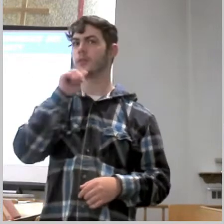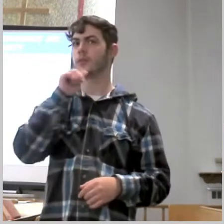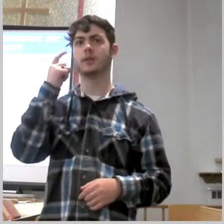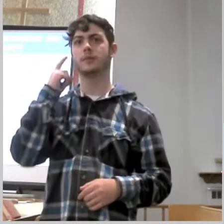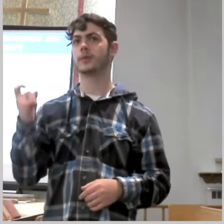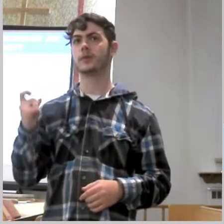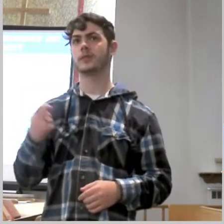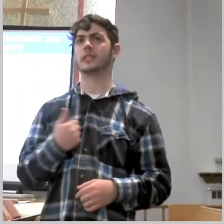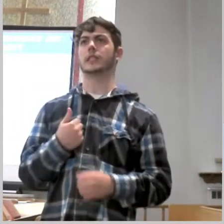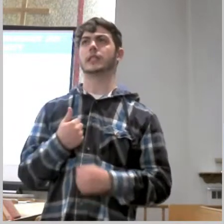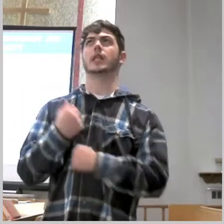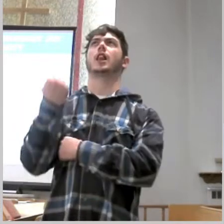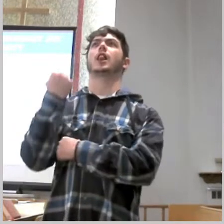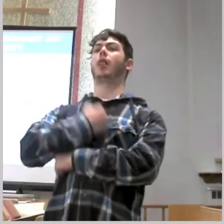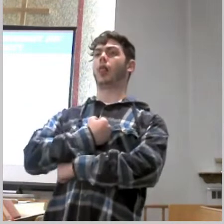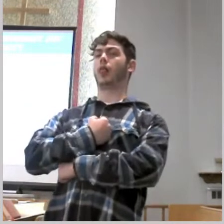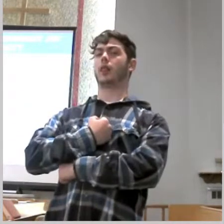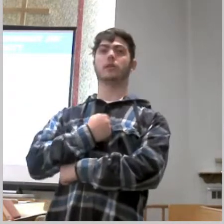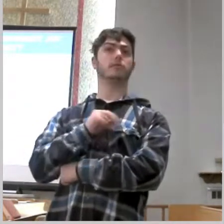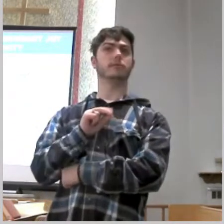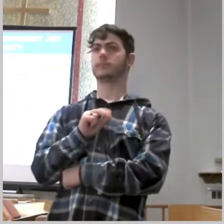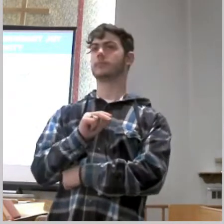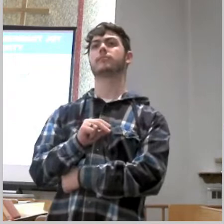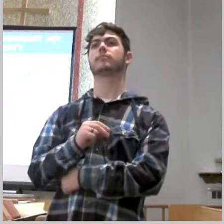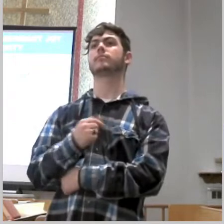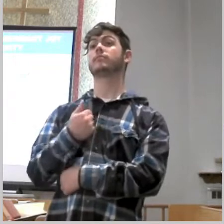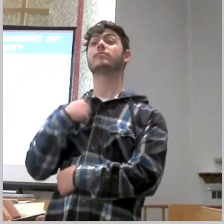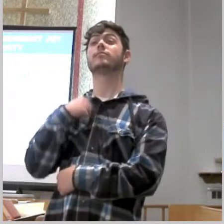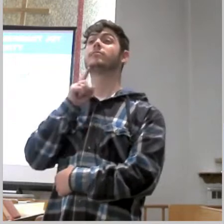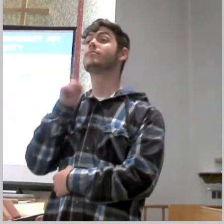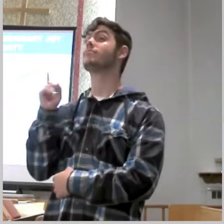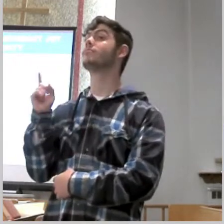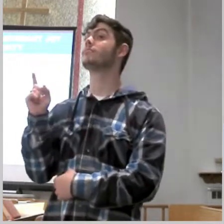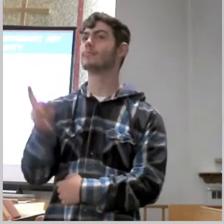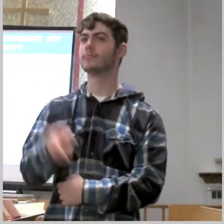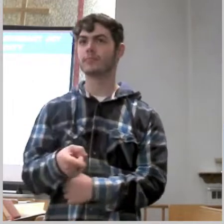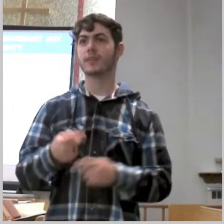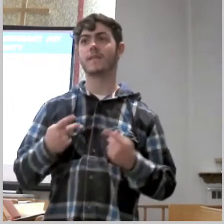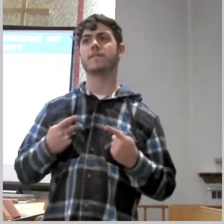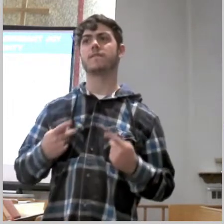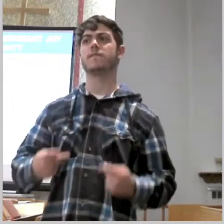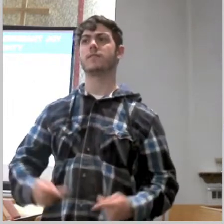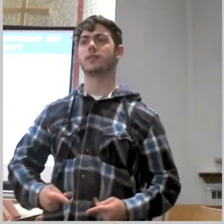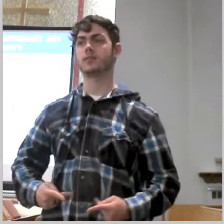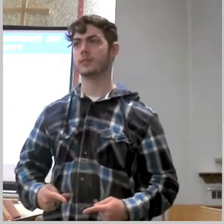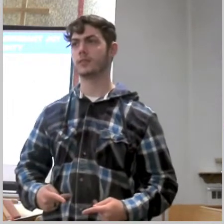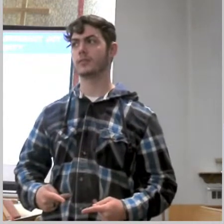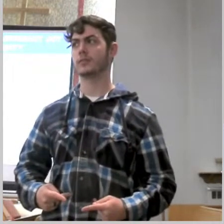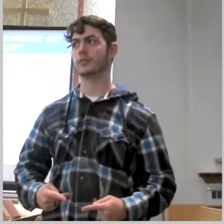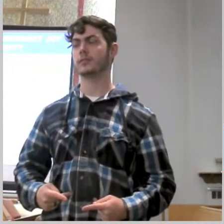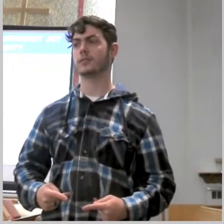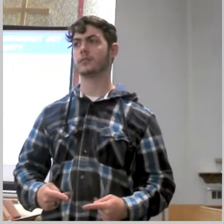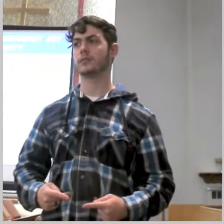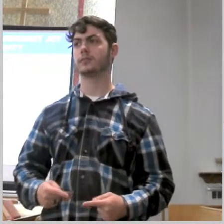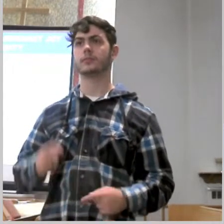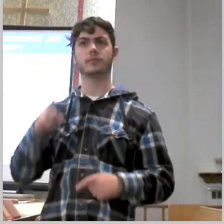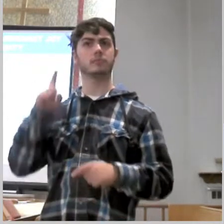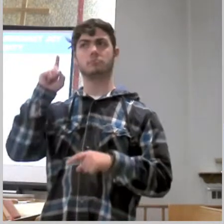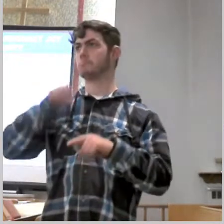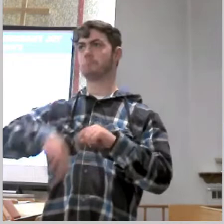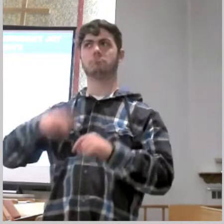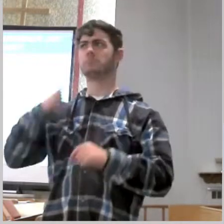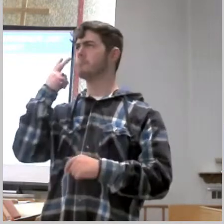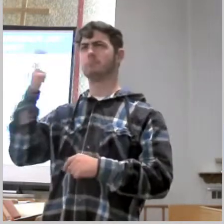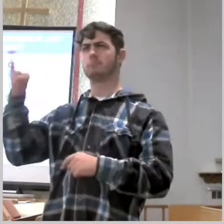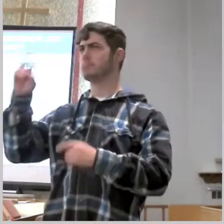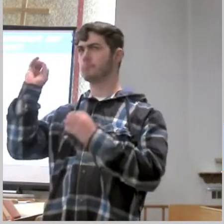mere obligation, but it was a response. It was a visible response of the invisible grace of